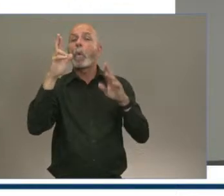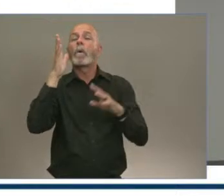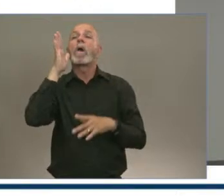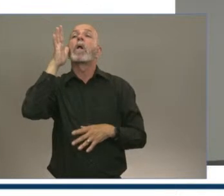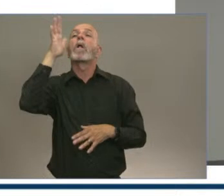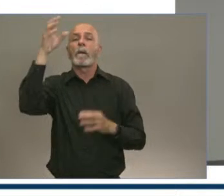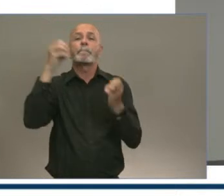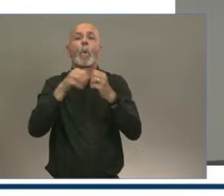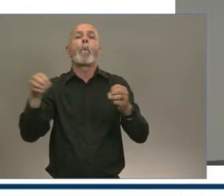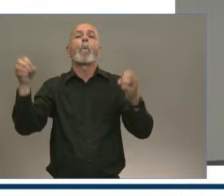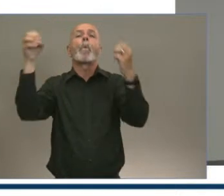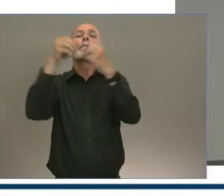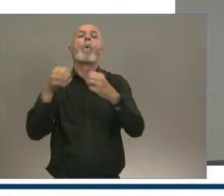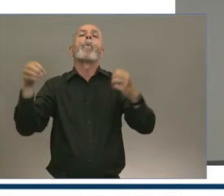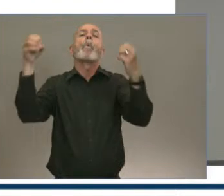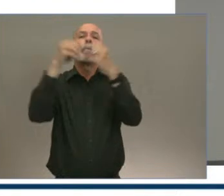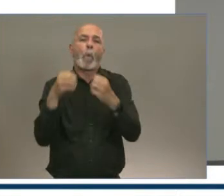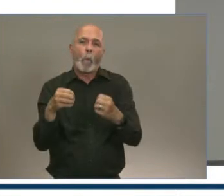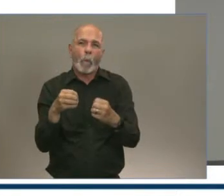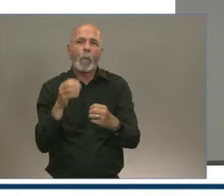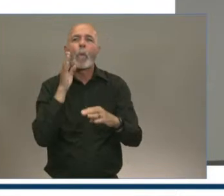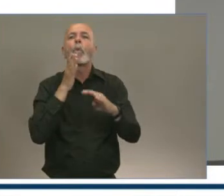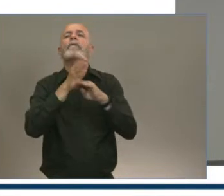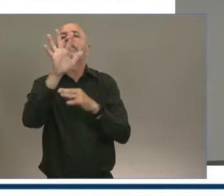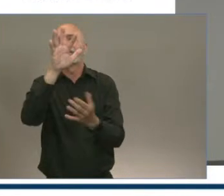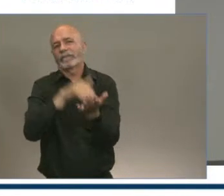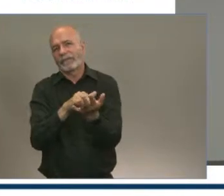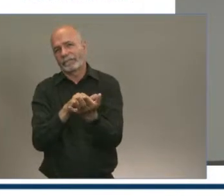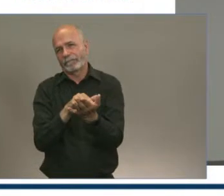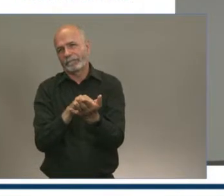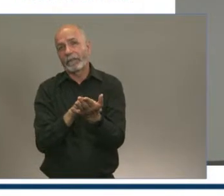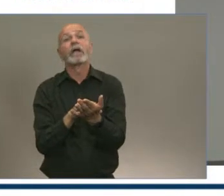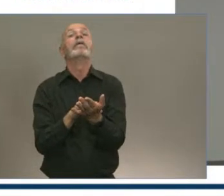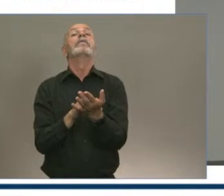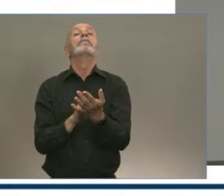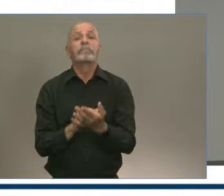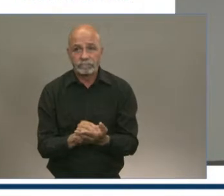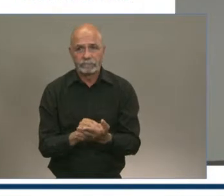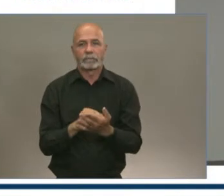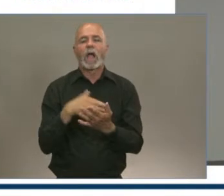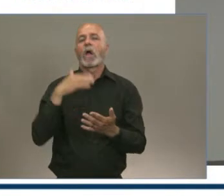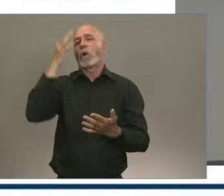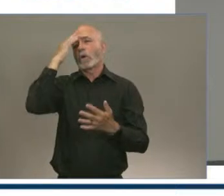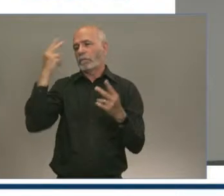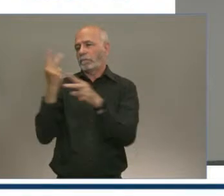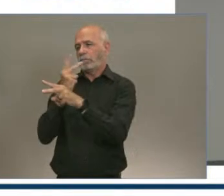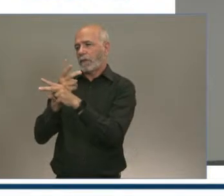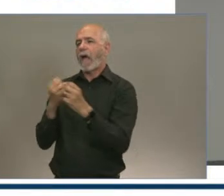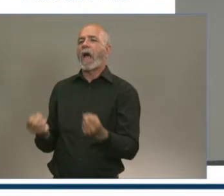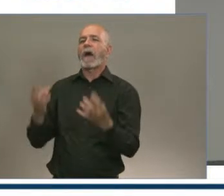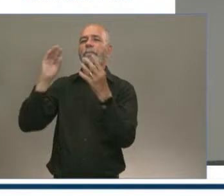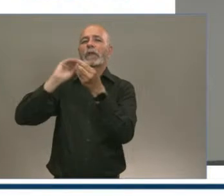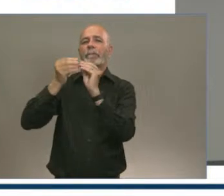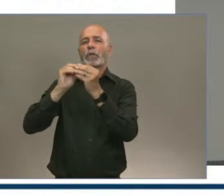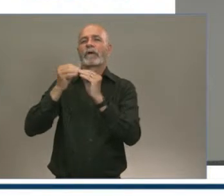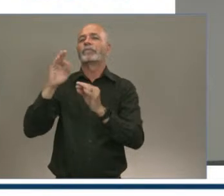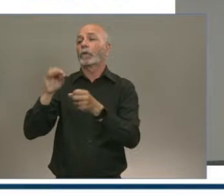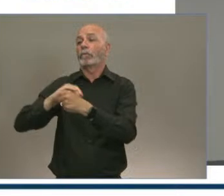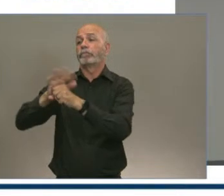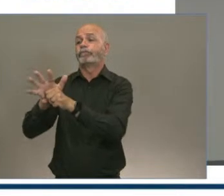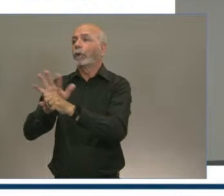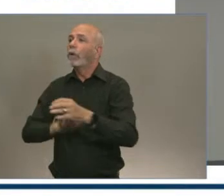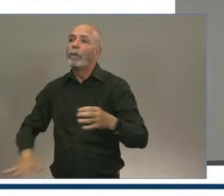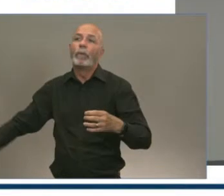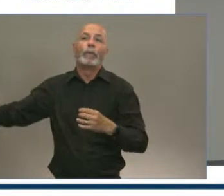that the more people are tested, the better information we have about the level of risk in community, which is important for